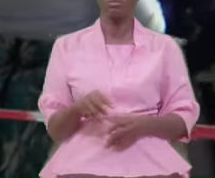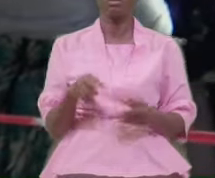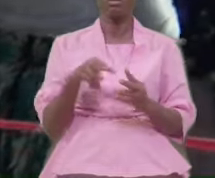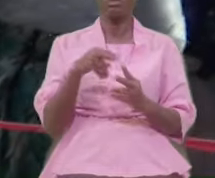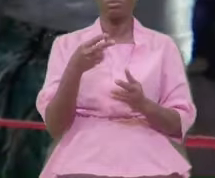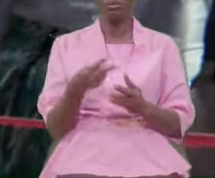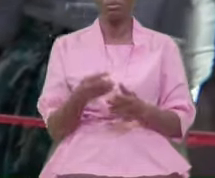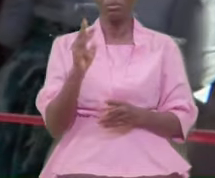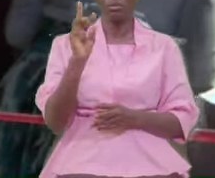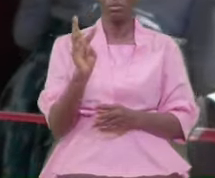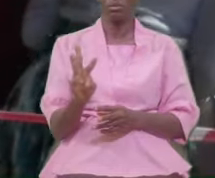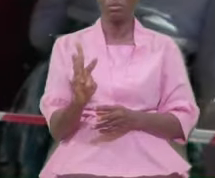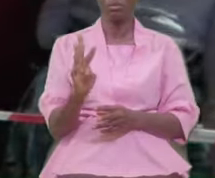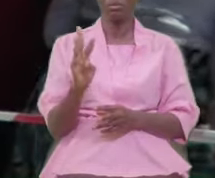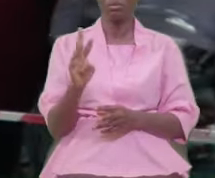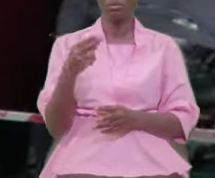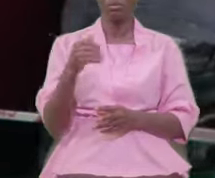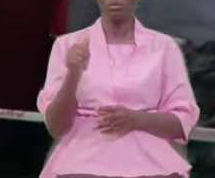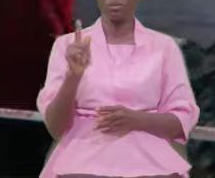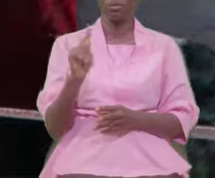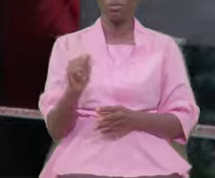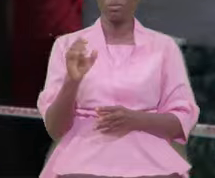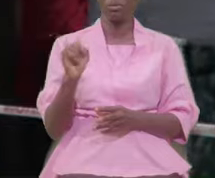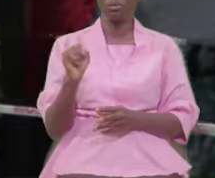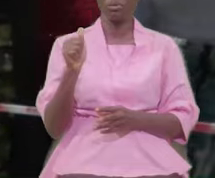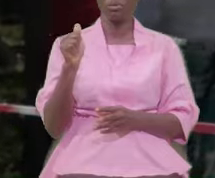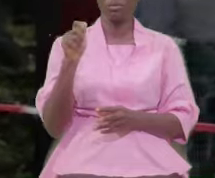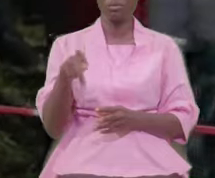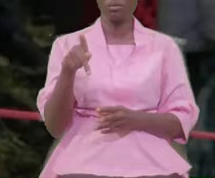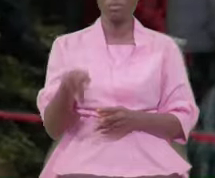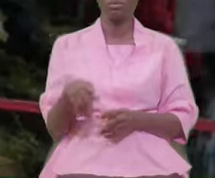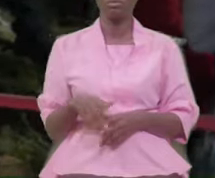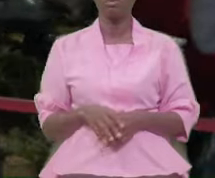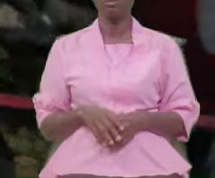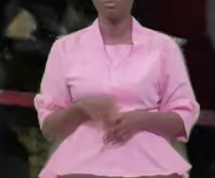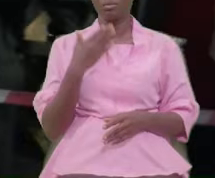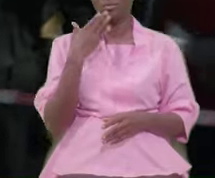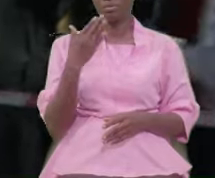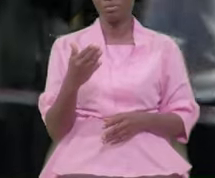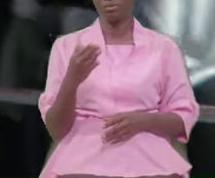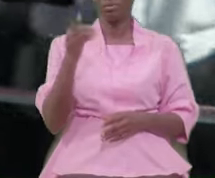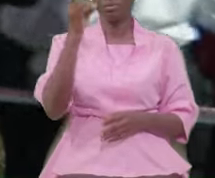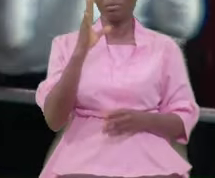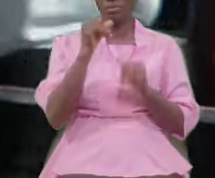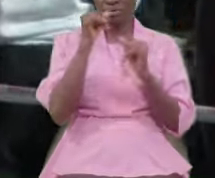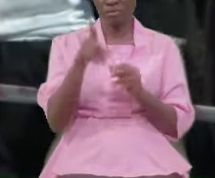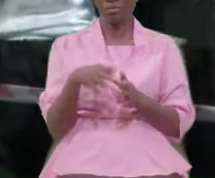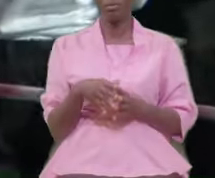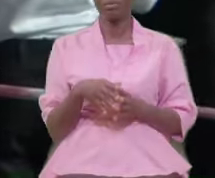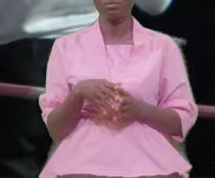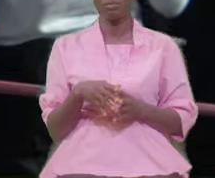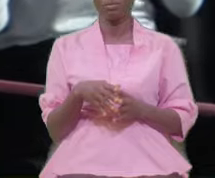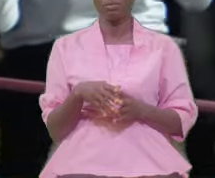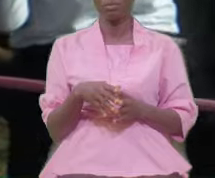do So and God bless you through That be able to get in touch with you and be of more spiritual help and